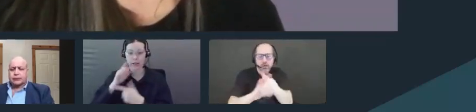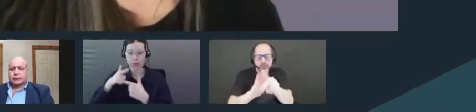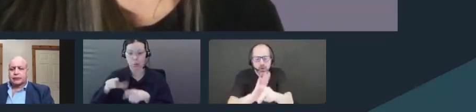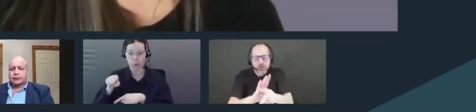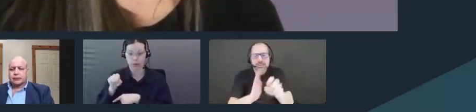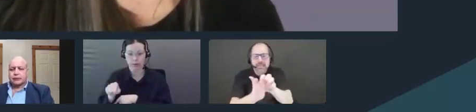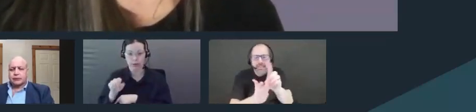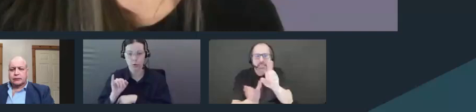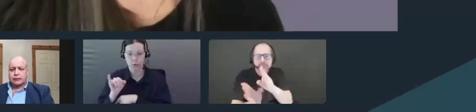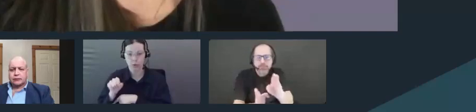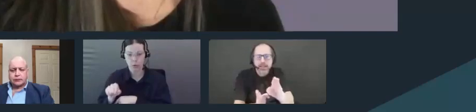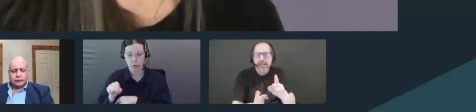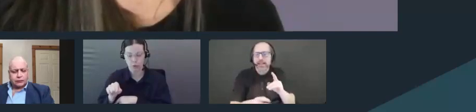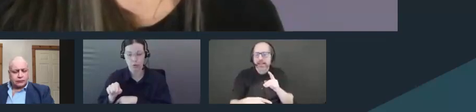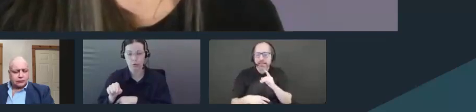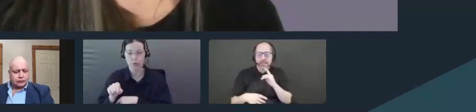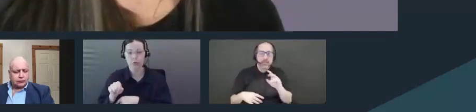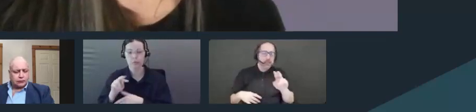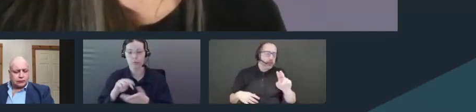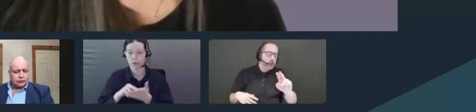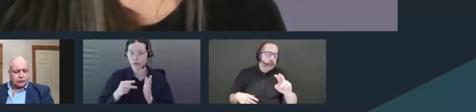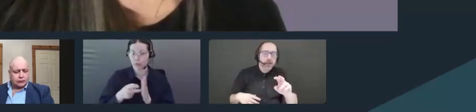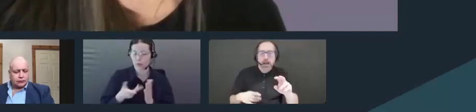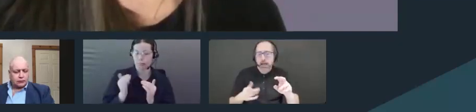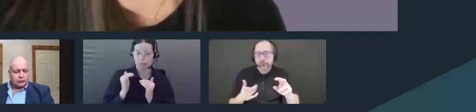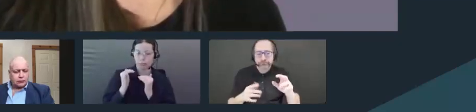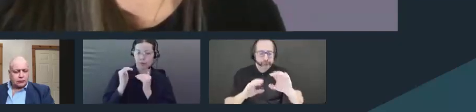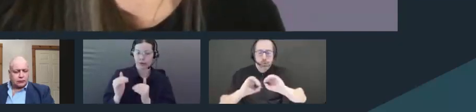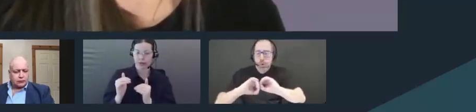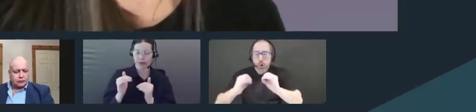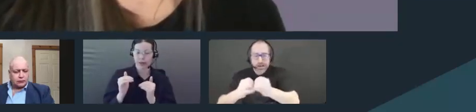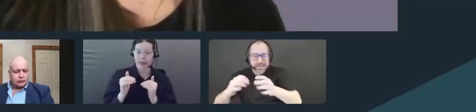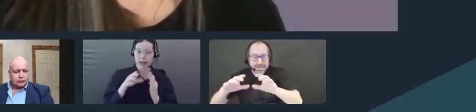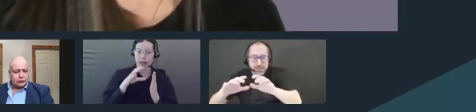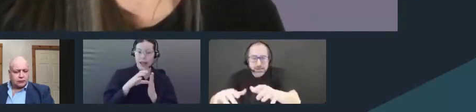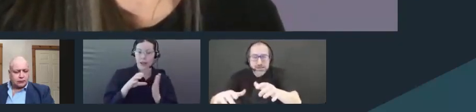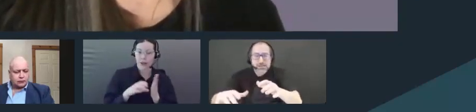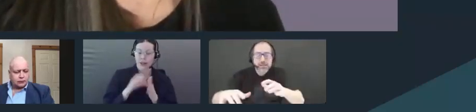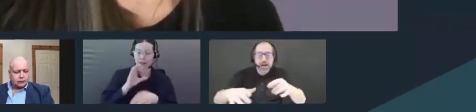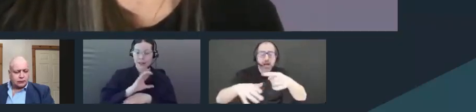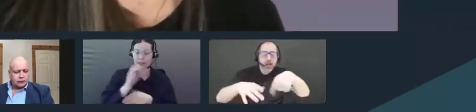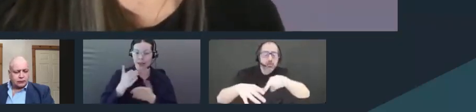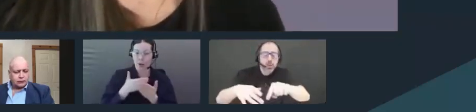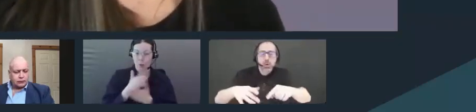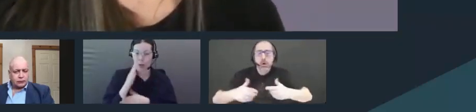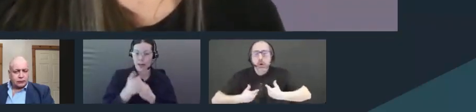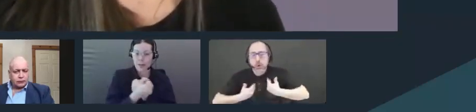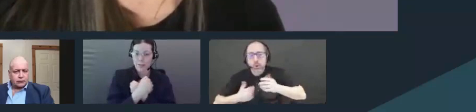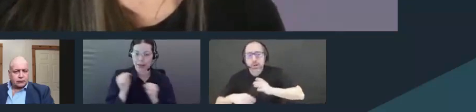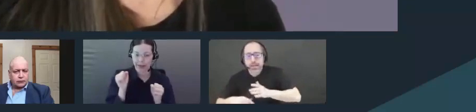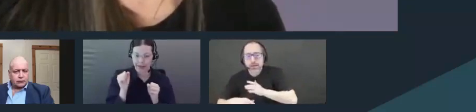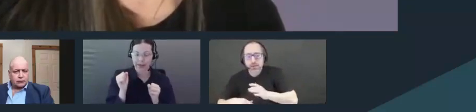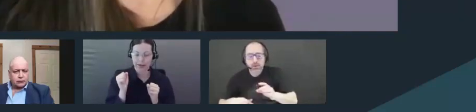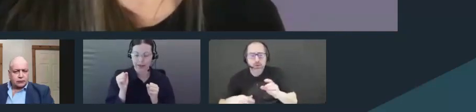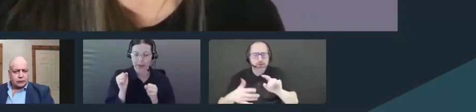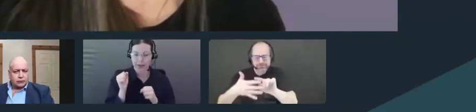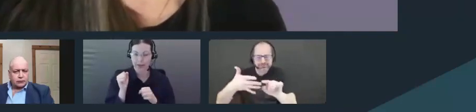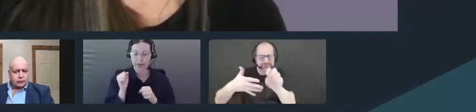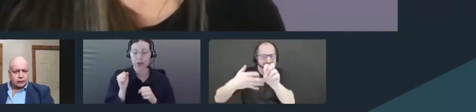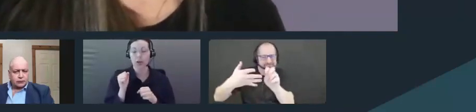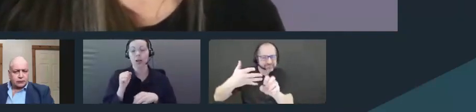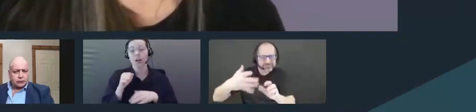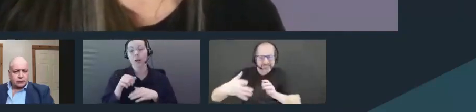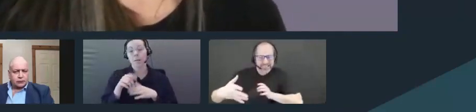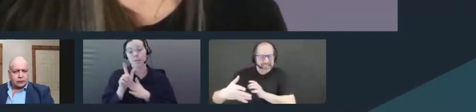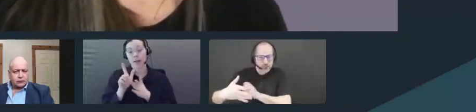like Nunavut Tungavik Incorporated, Inuit Circumpolar Youth Council, Ilitaksanak, the Nunavut